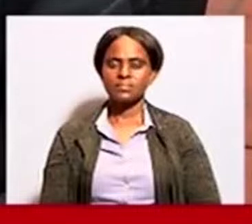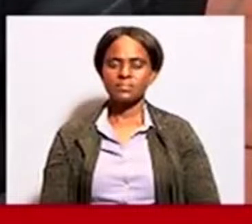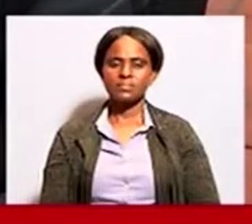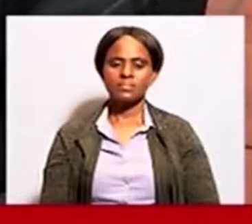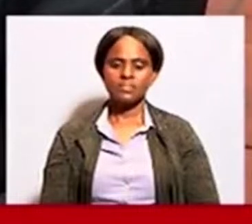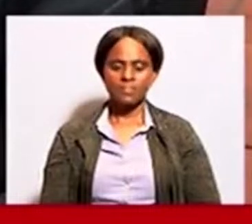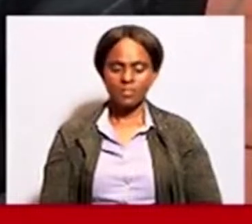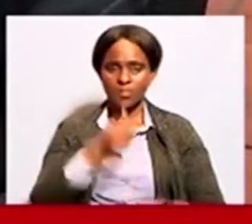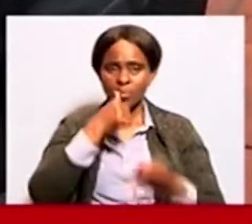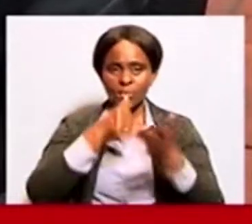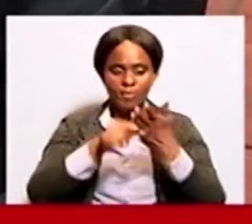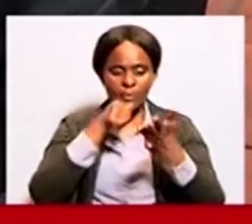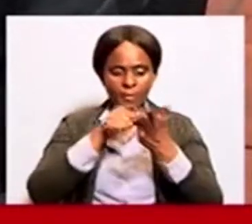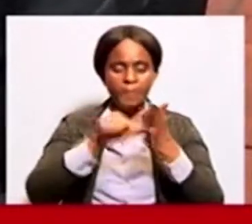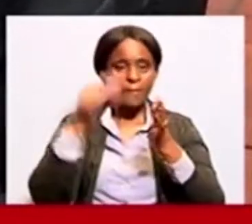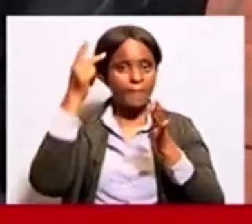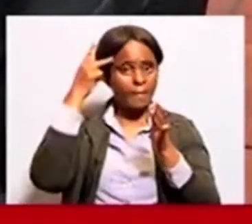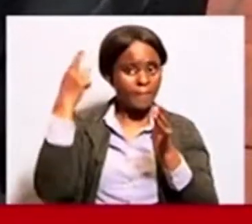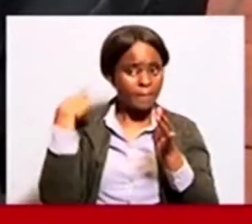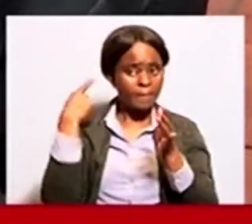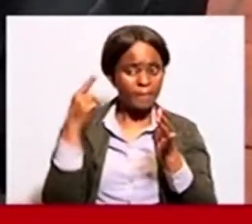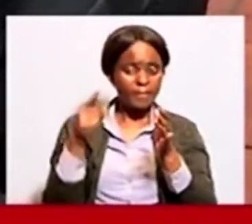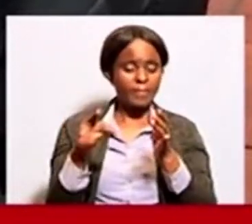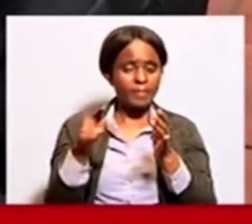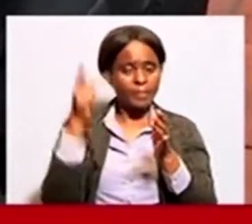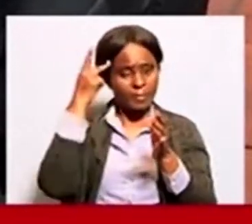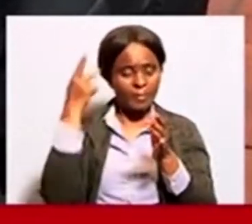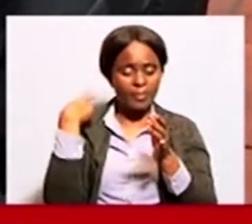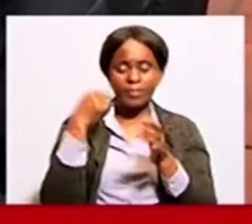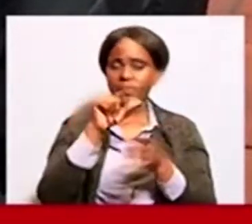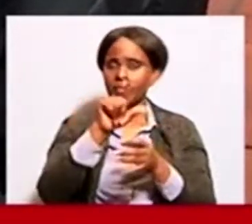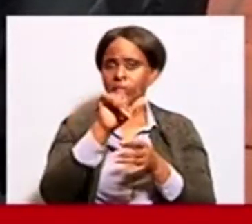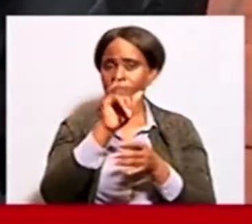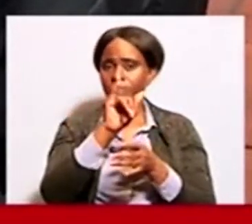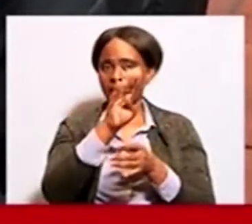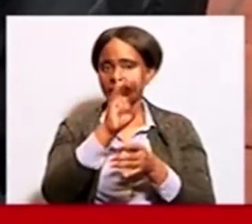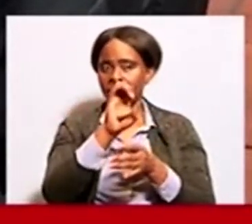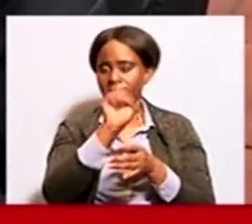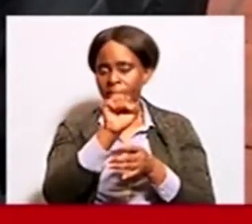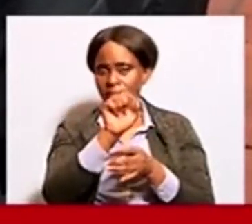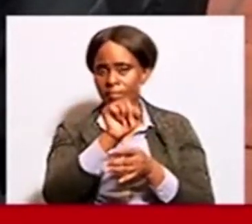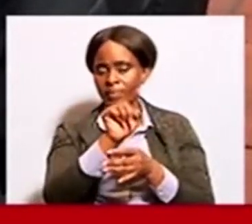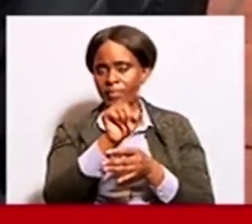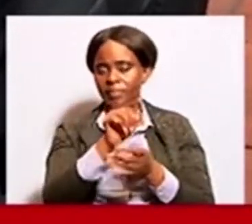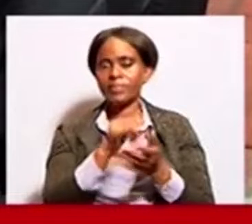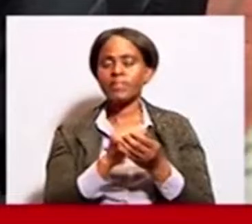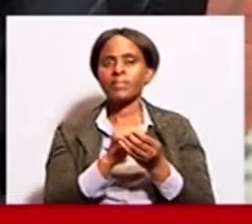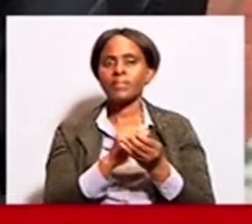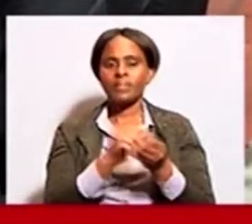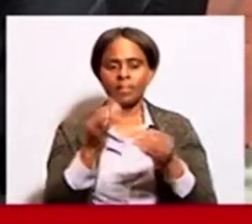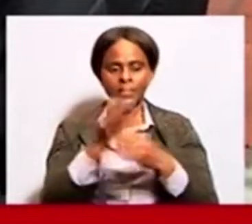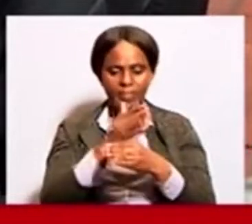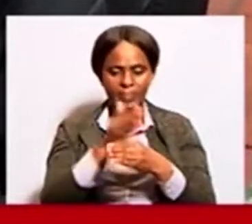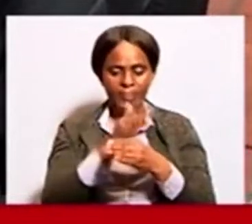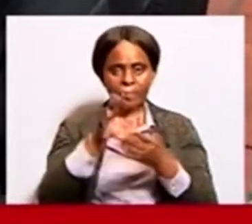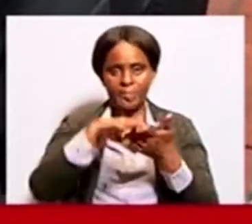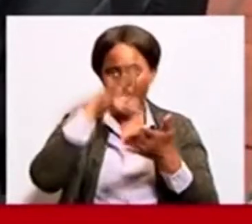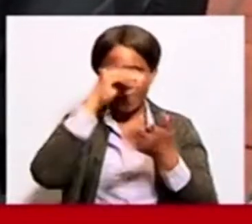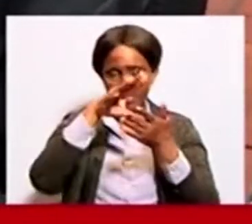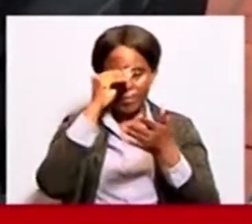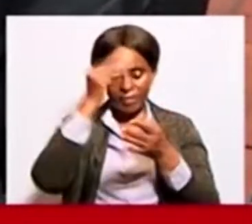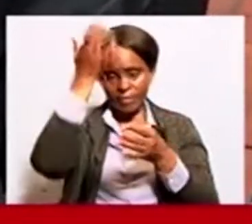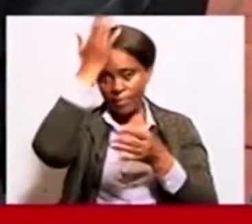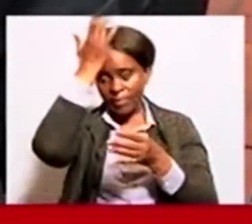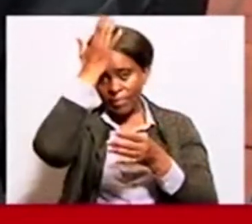The letter to the principal, Livingstone Institute of Basic Studies, or Business Studies,